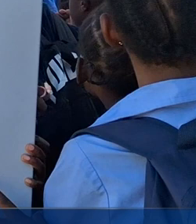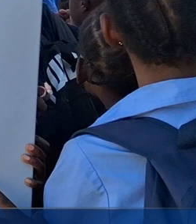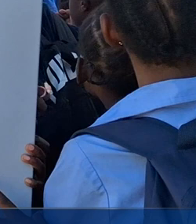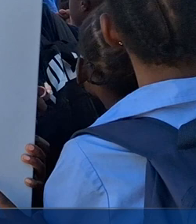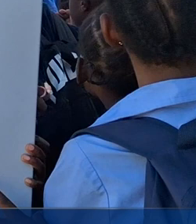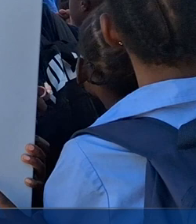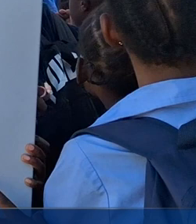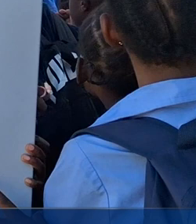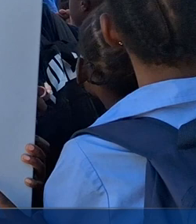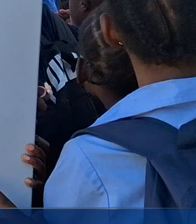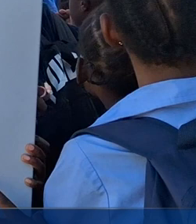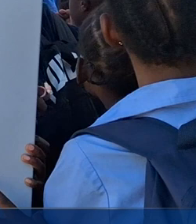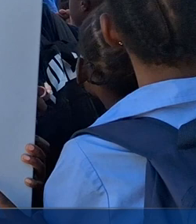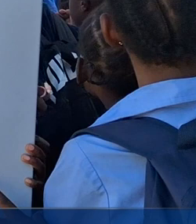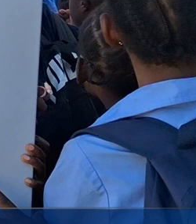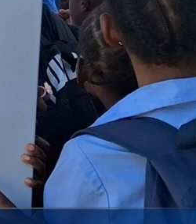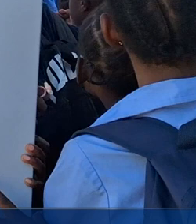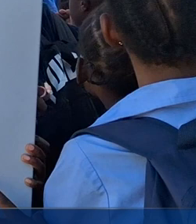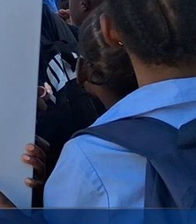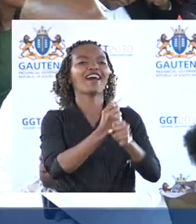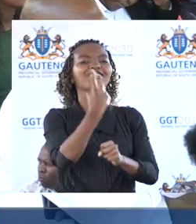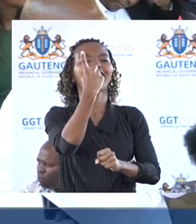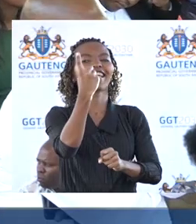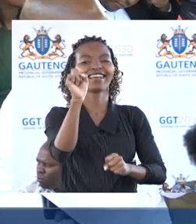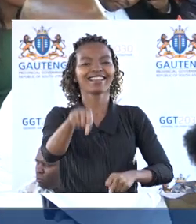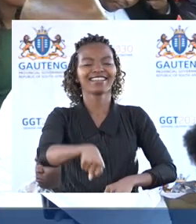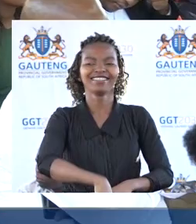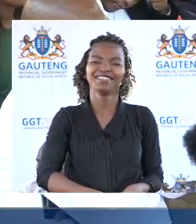how we rock in Gauteng.